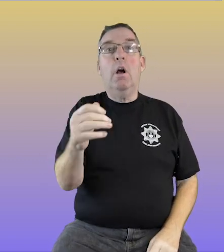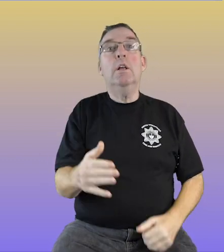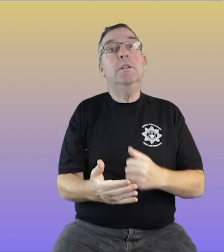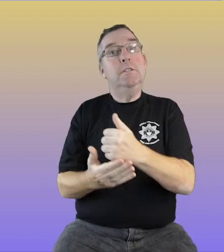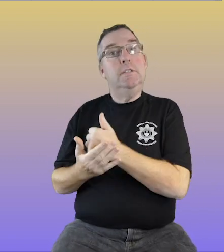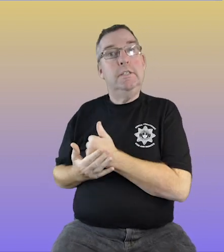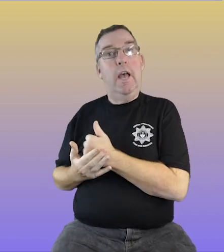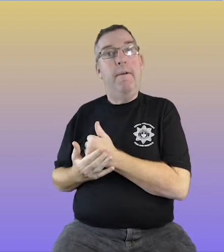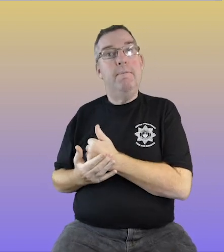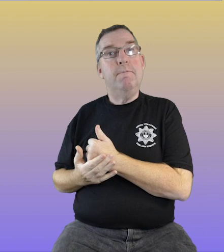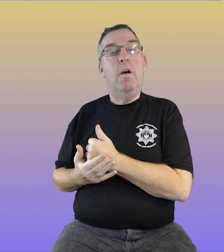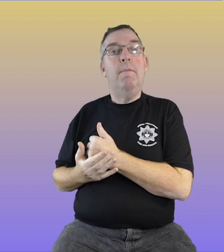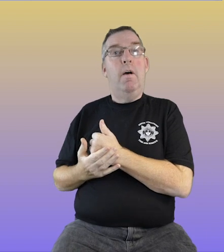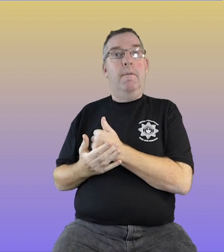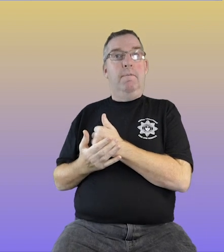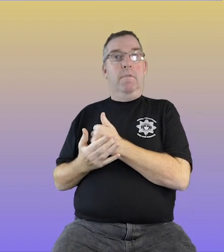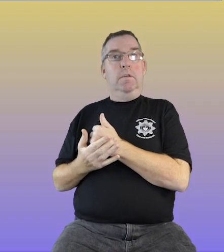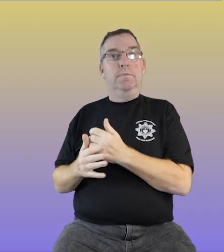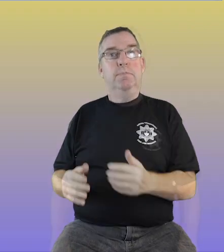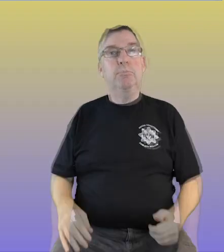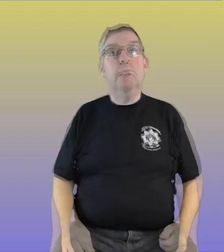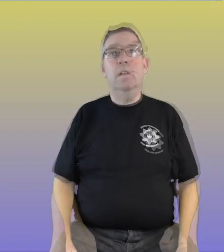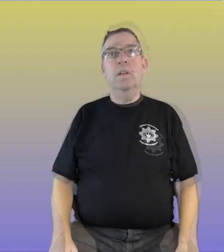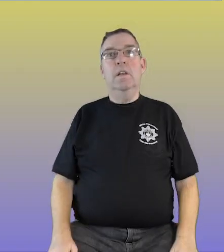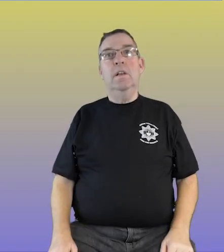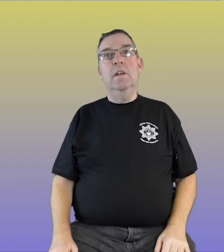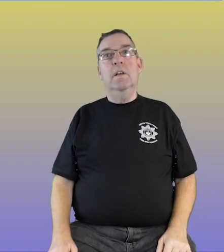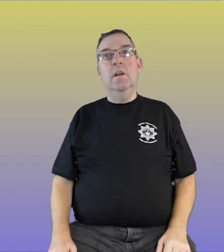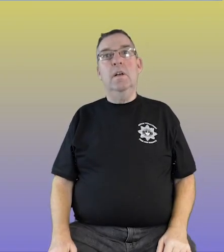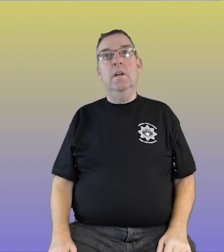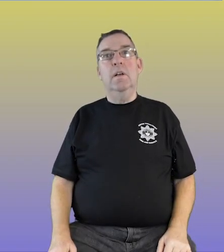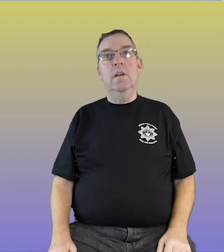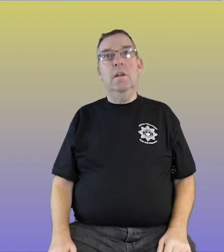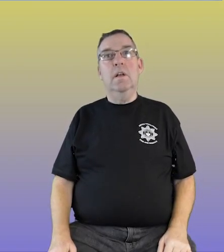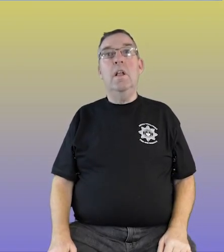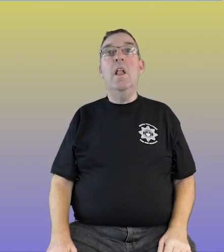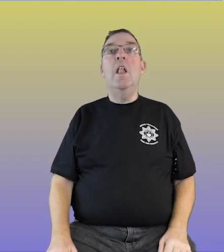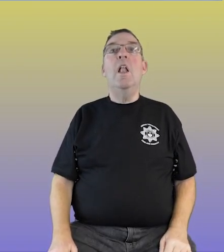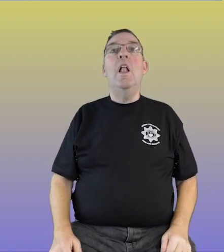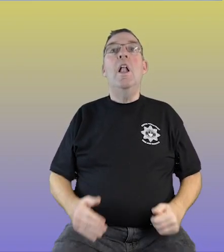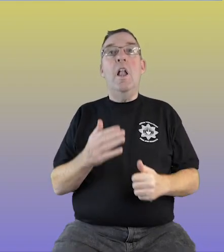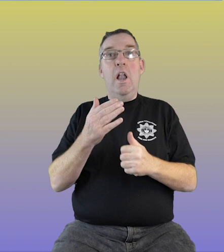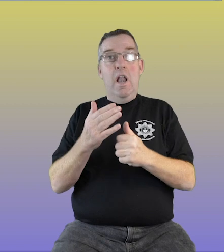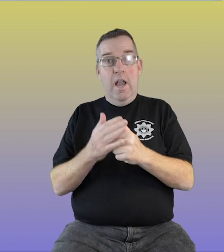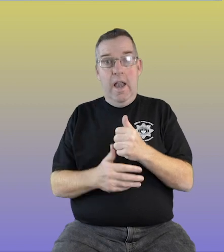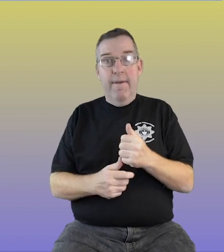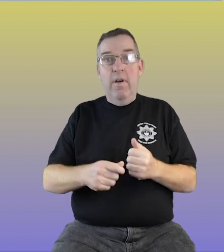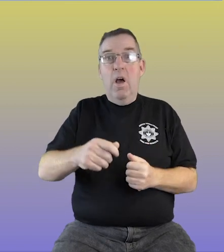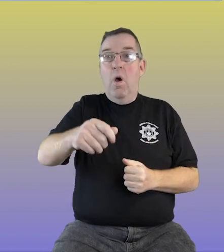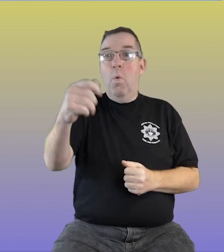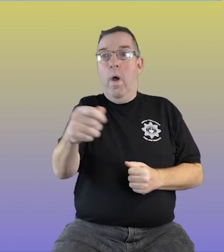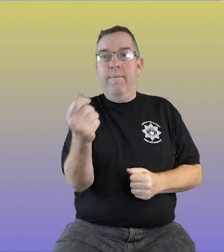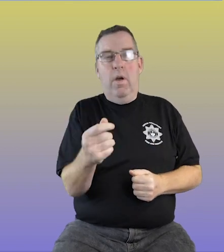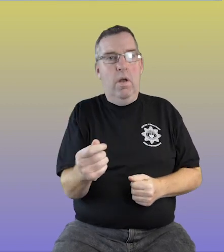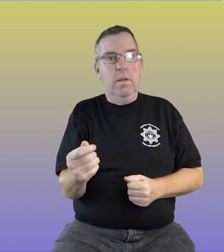dangerous if you don't follow the safety rules. Do not wave a sparkler around in a crowd